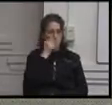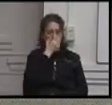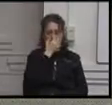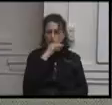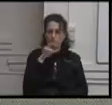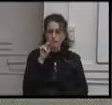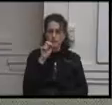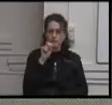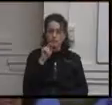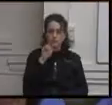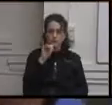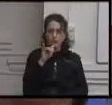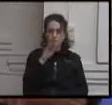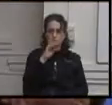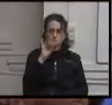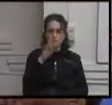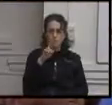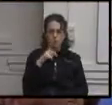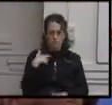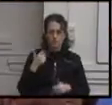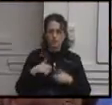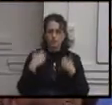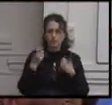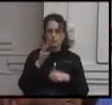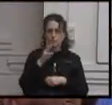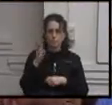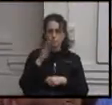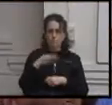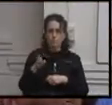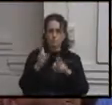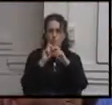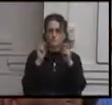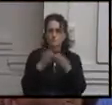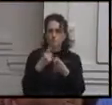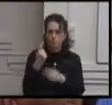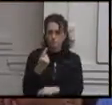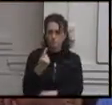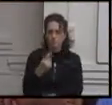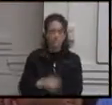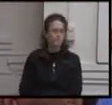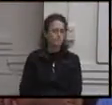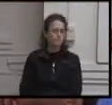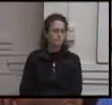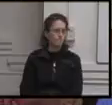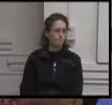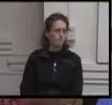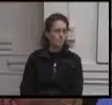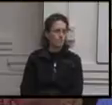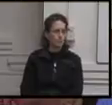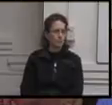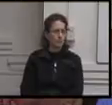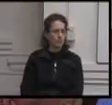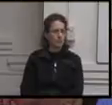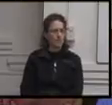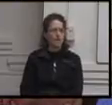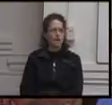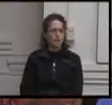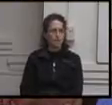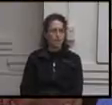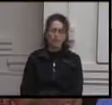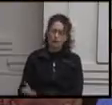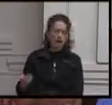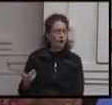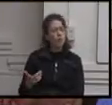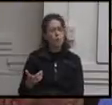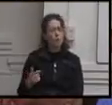Nancy Miller, West Brattleboro, District 1. There is an elephant in the room because it has been implied